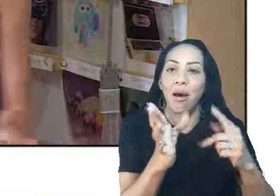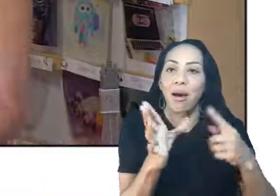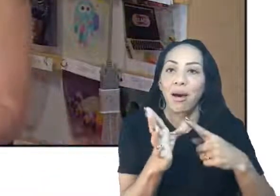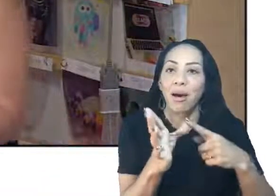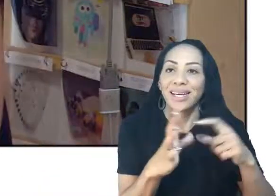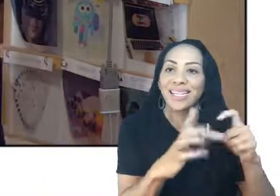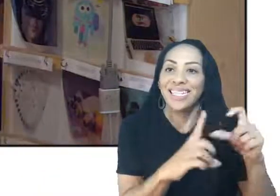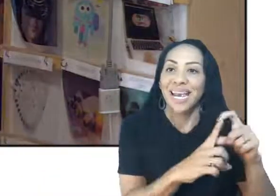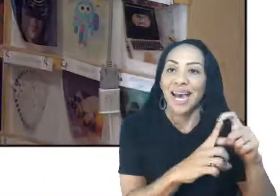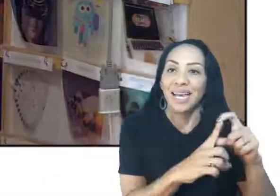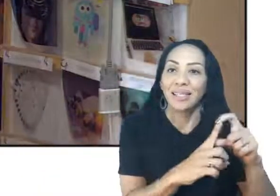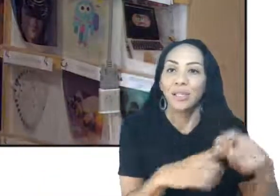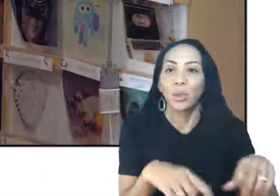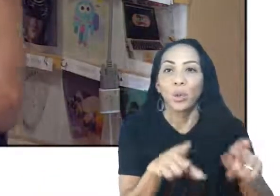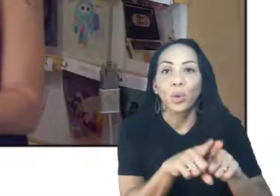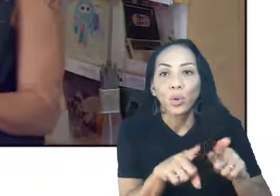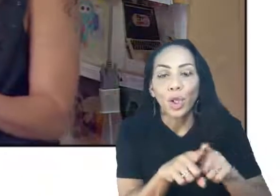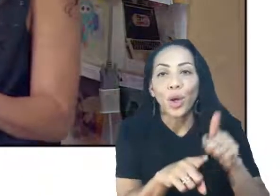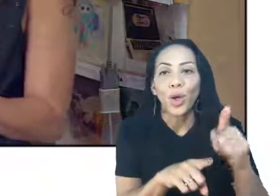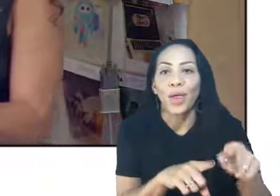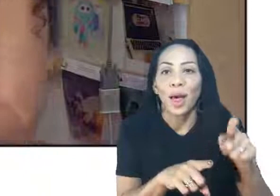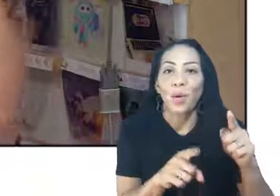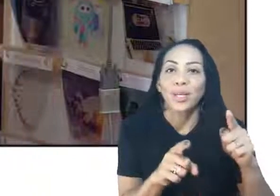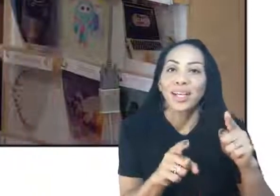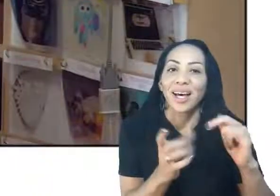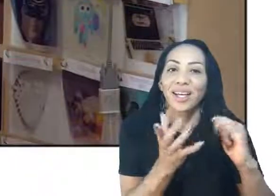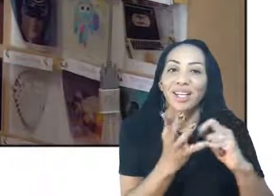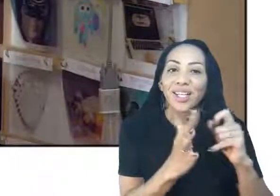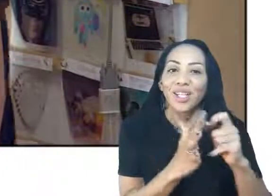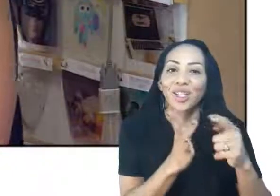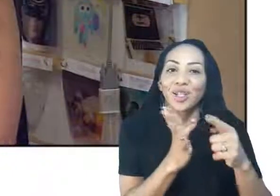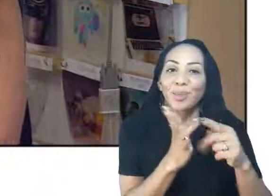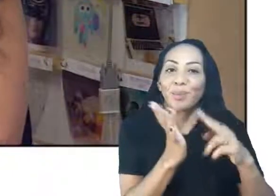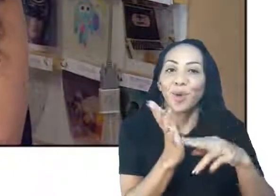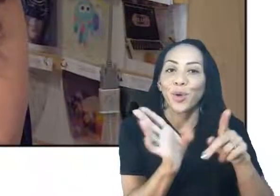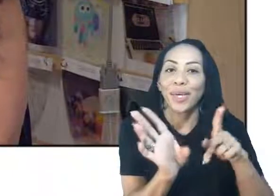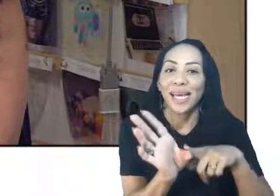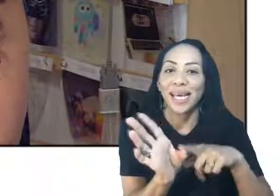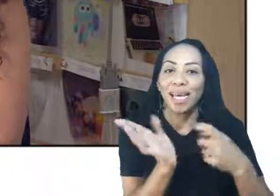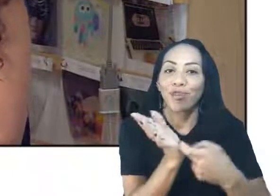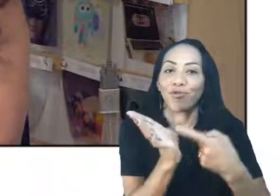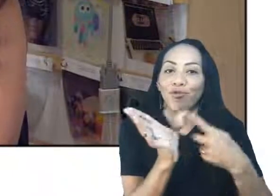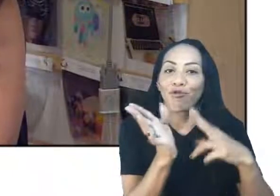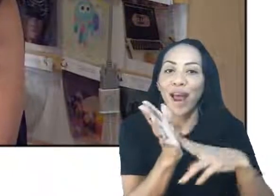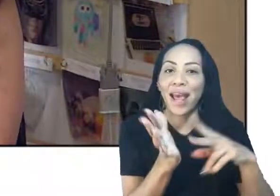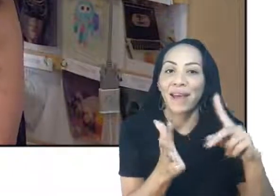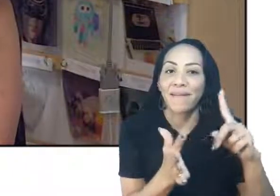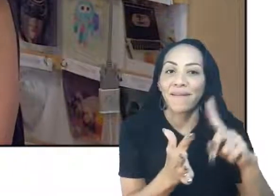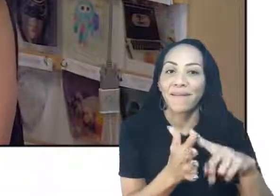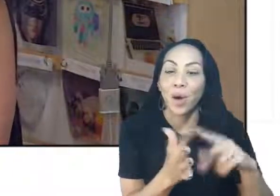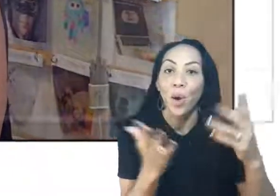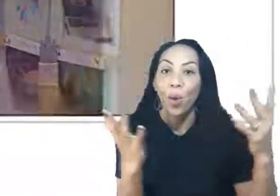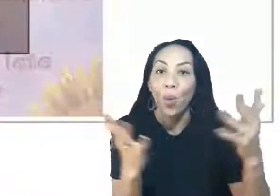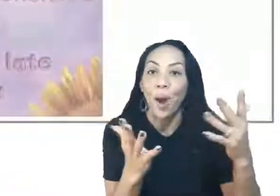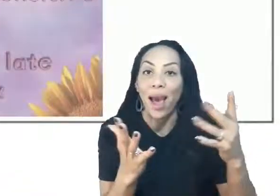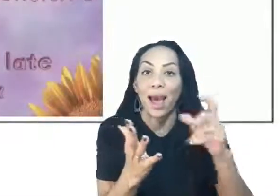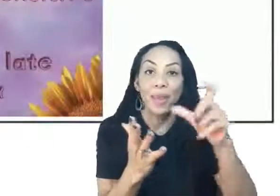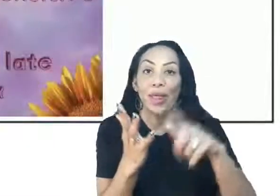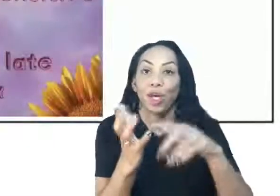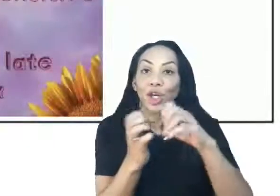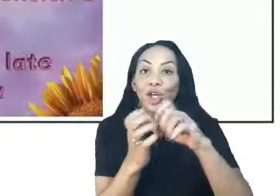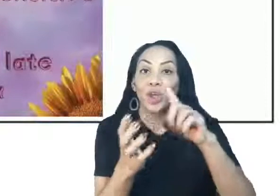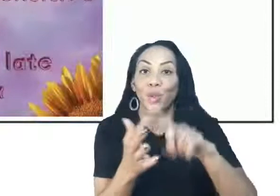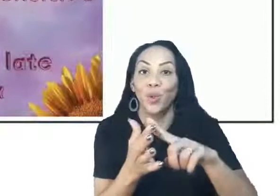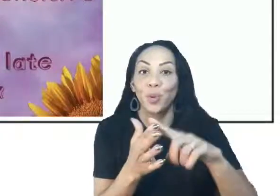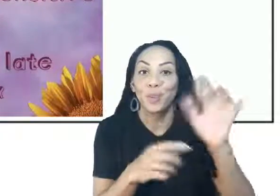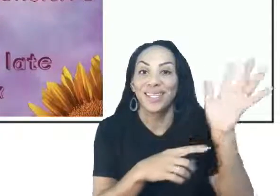rave at the Cube Cinema. This is an image for Spoonie Rave. It is purple, and it's got